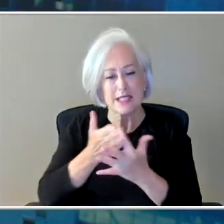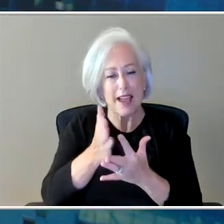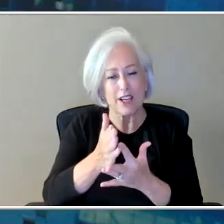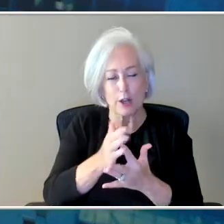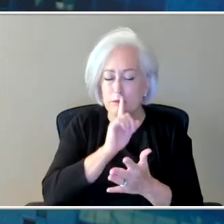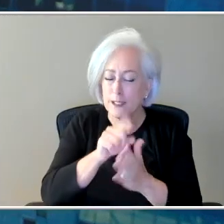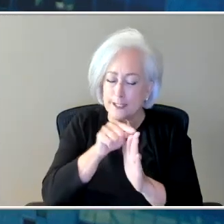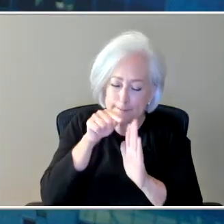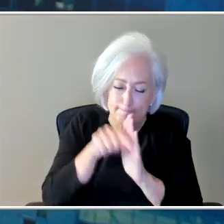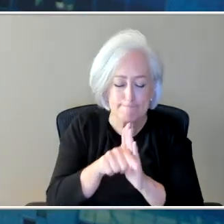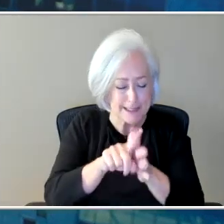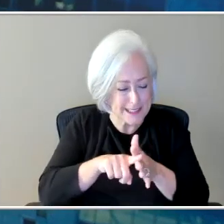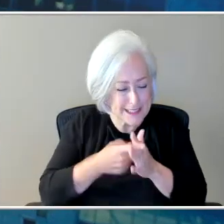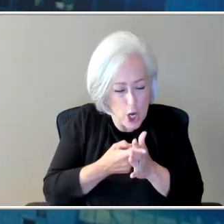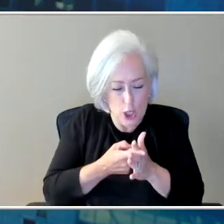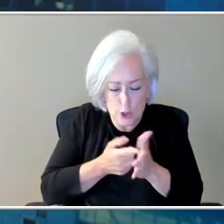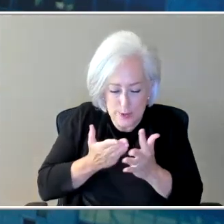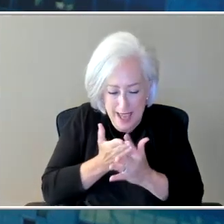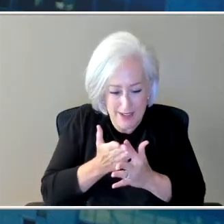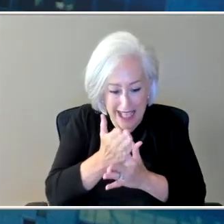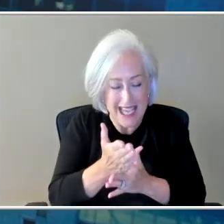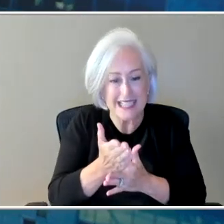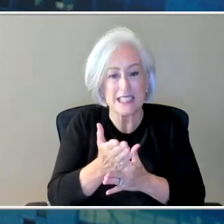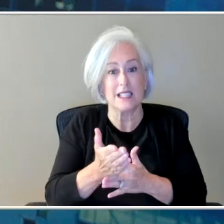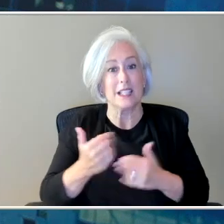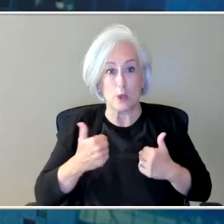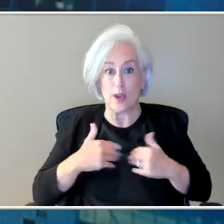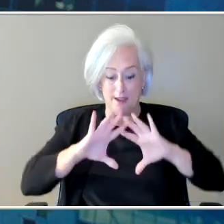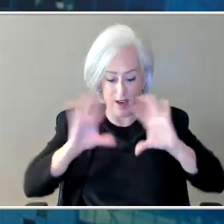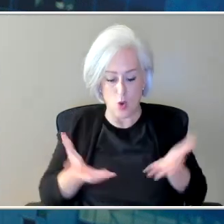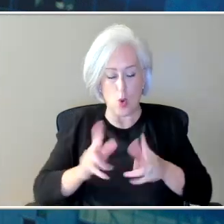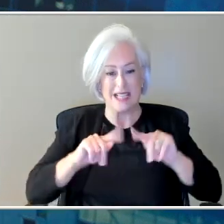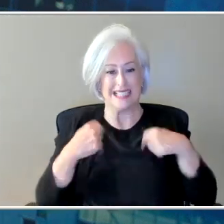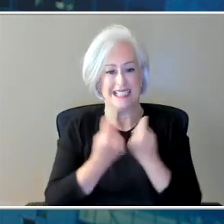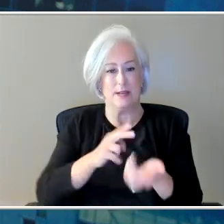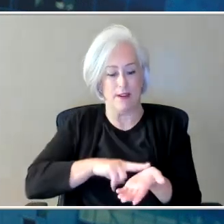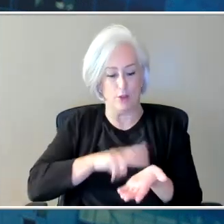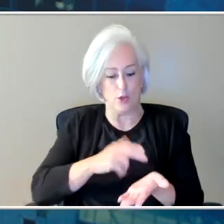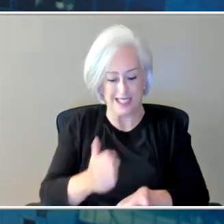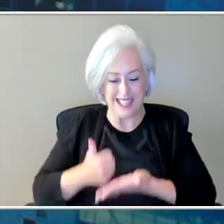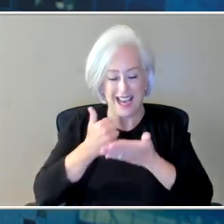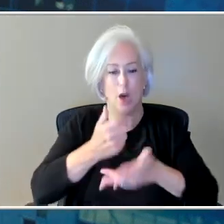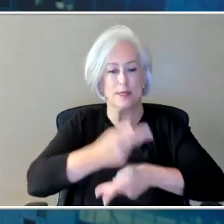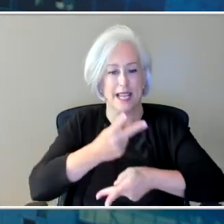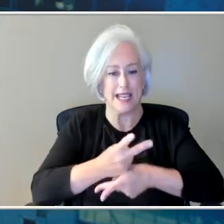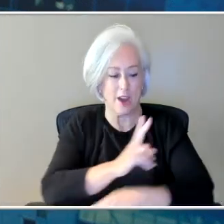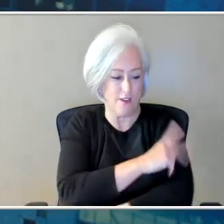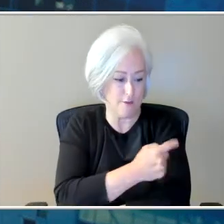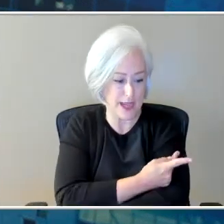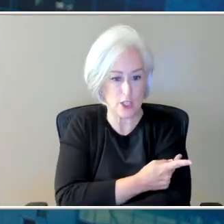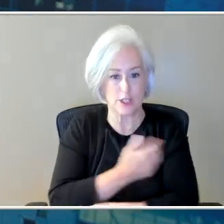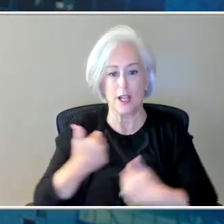that beginning. And then we have a whole team of nurses at the Cancer Center that help take care of patients. We have coordinators that do that